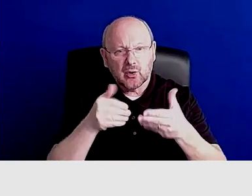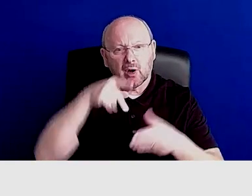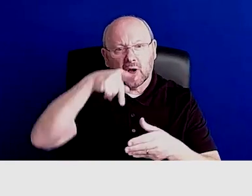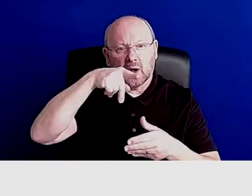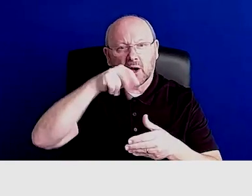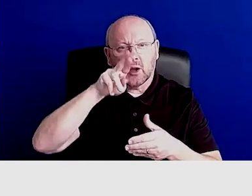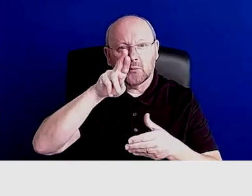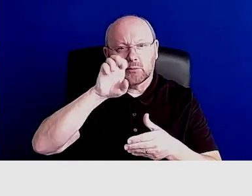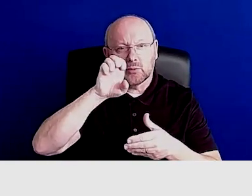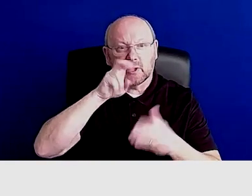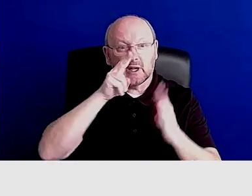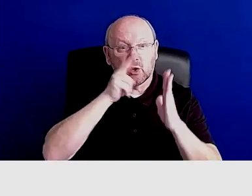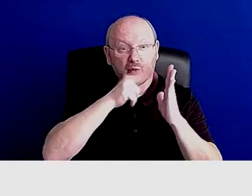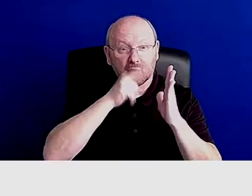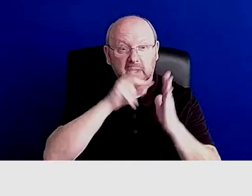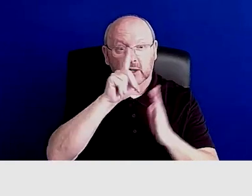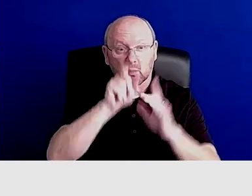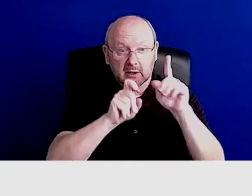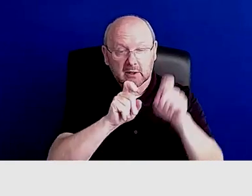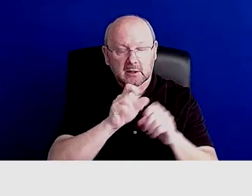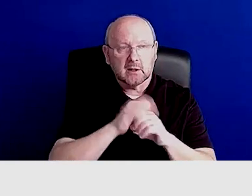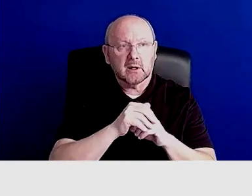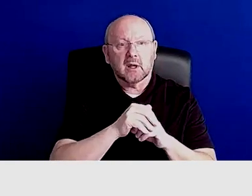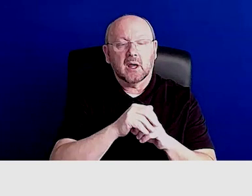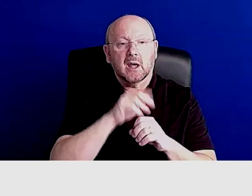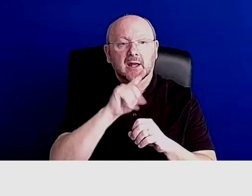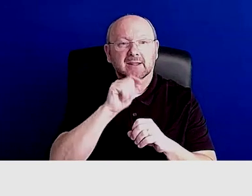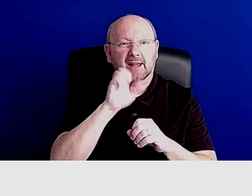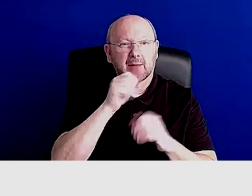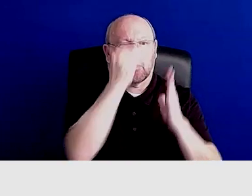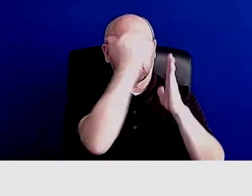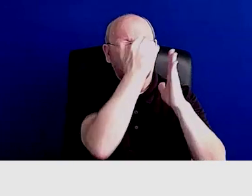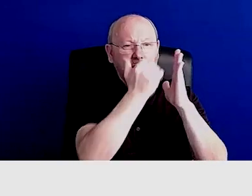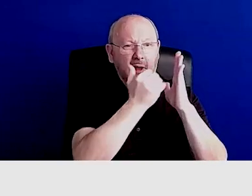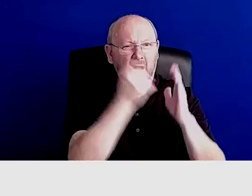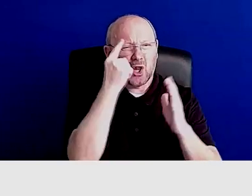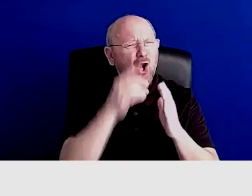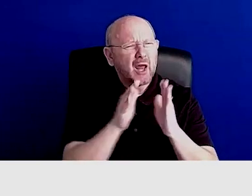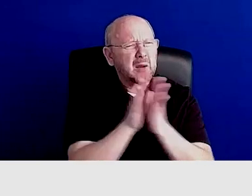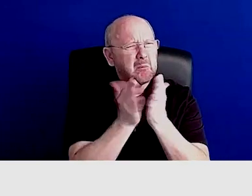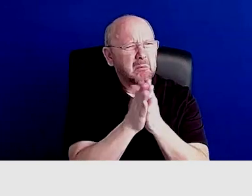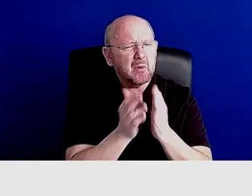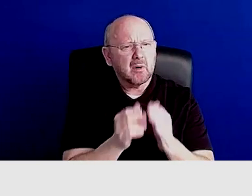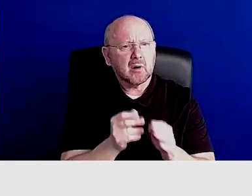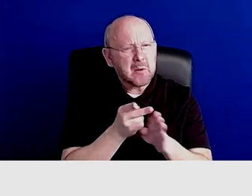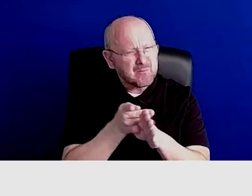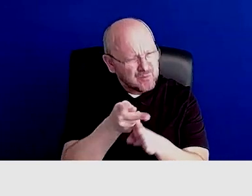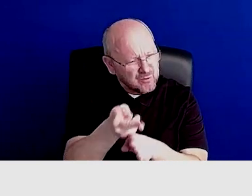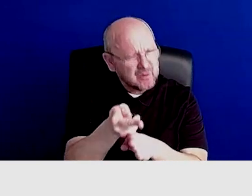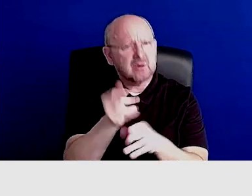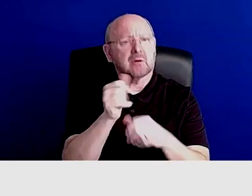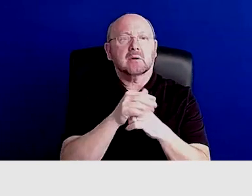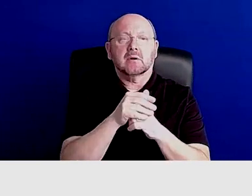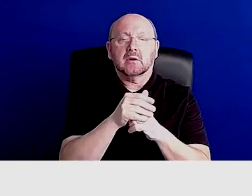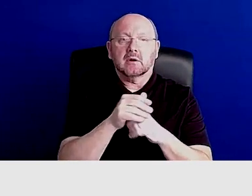discussion questions, kind of, and I've made it like a table of content. So it's kind of like, it's like a booklet, like a book. It's like professional, grab some openly